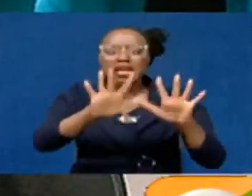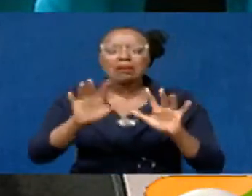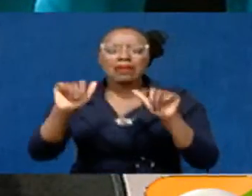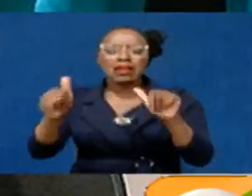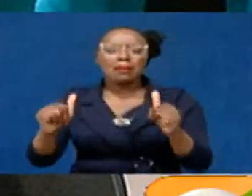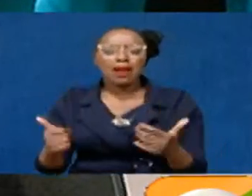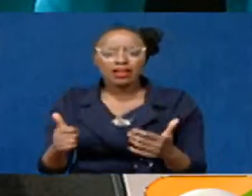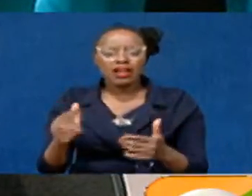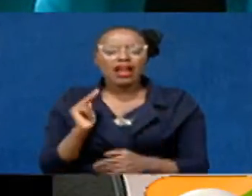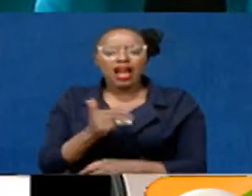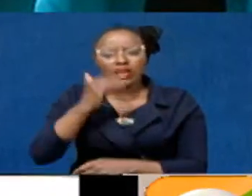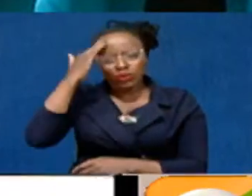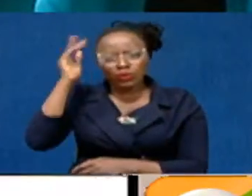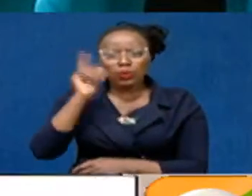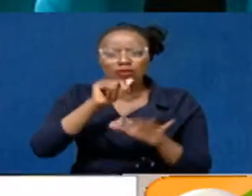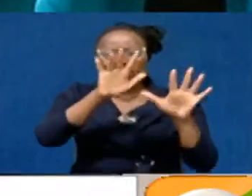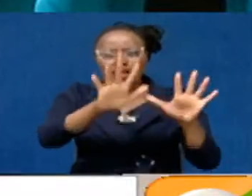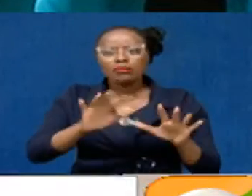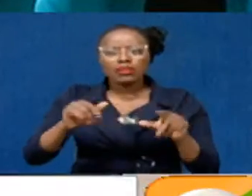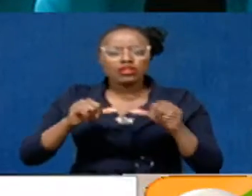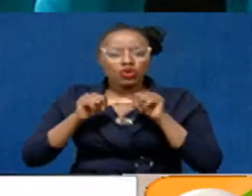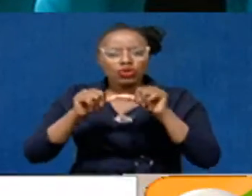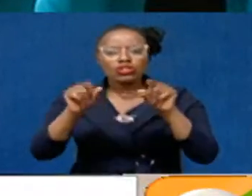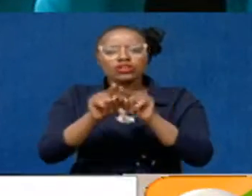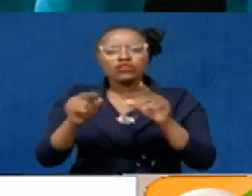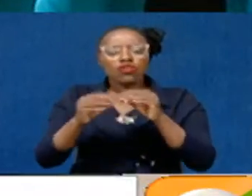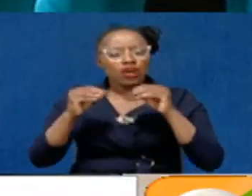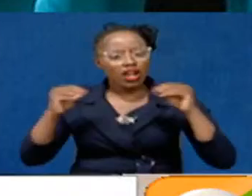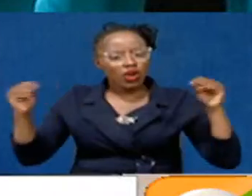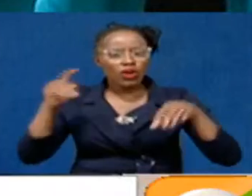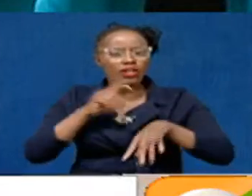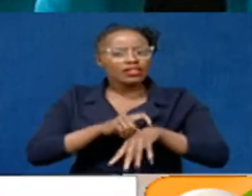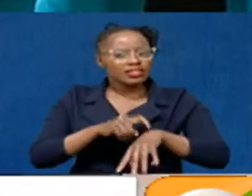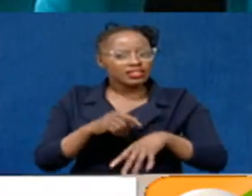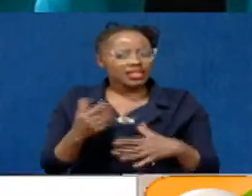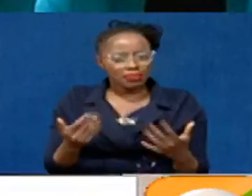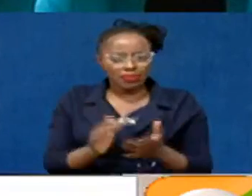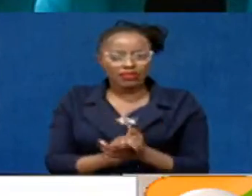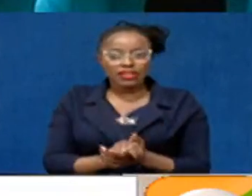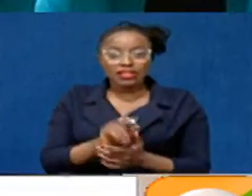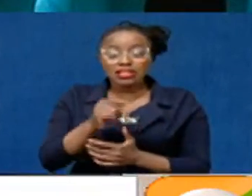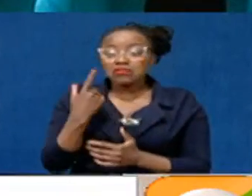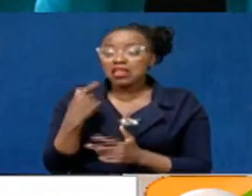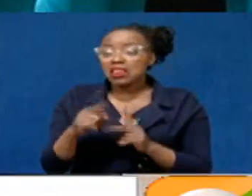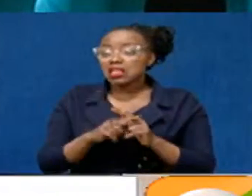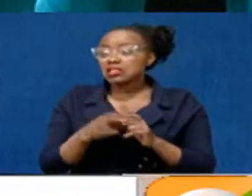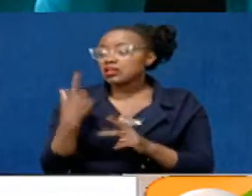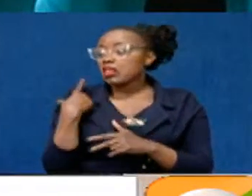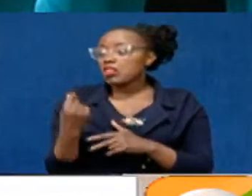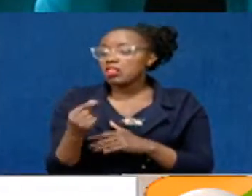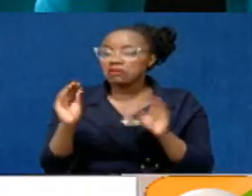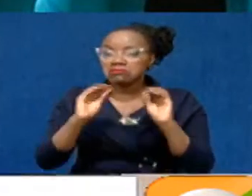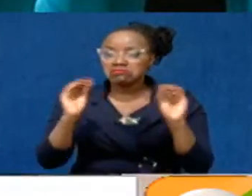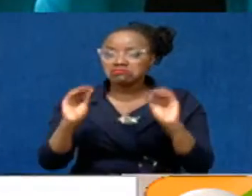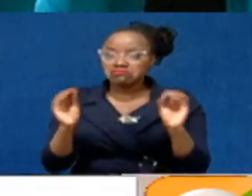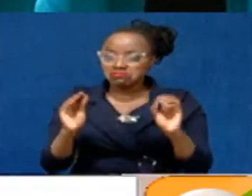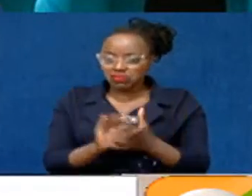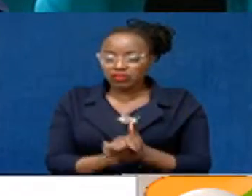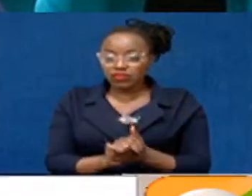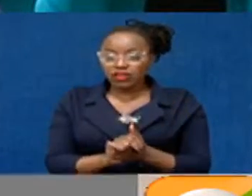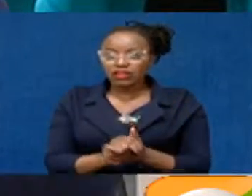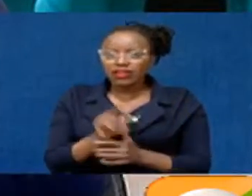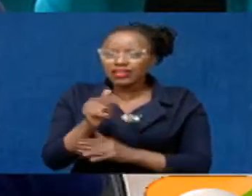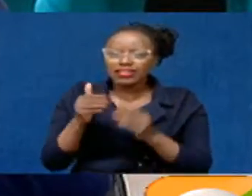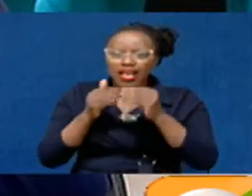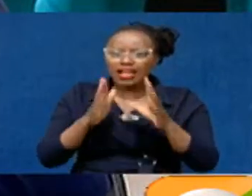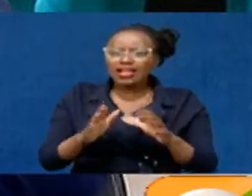campaigns. We all know campaigns have been going on for a very, very long while. They didn't just start the other day. How